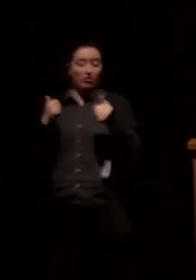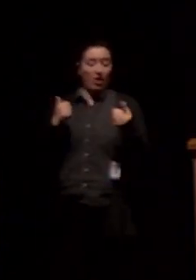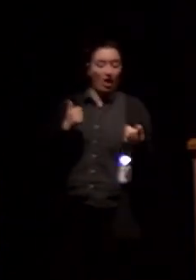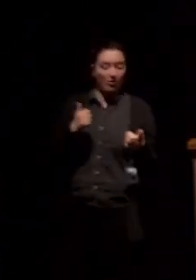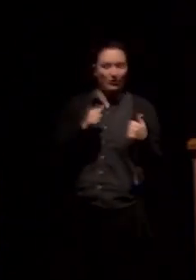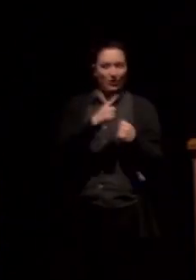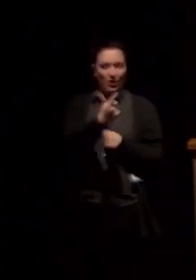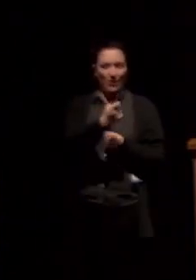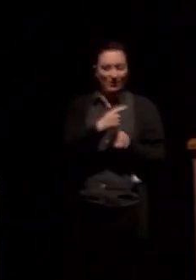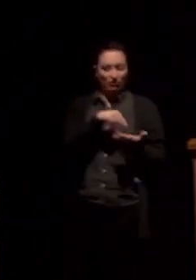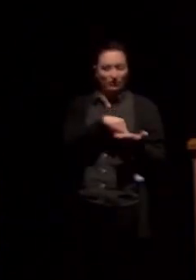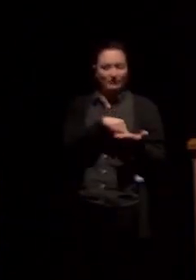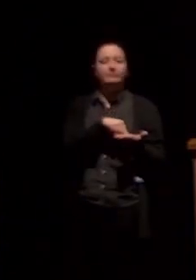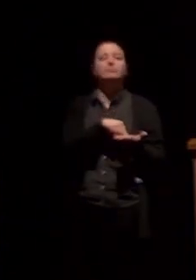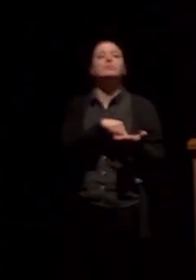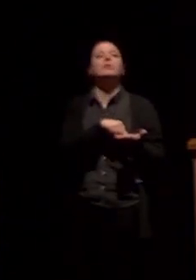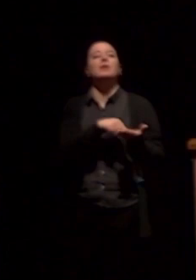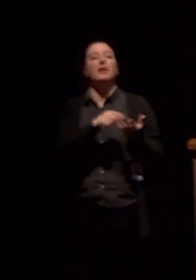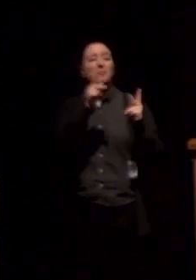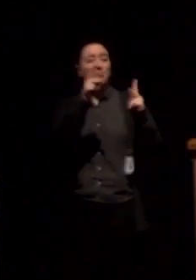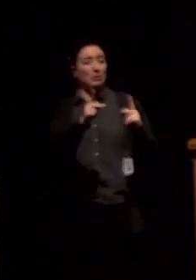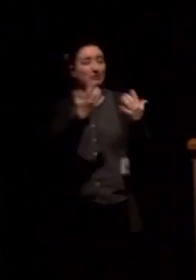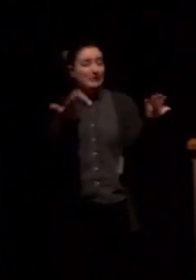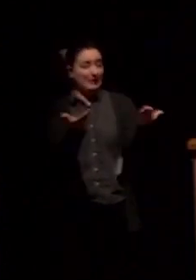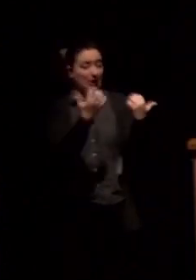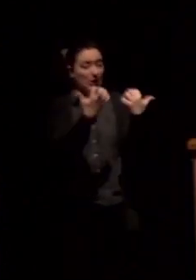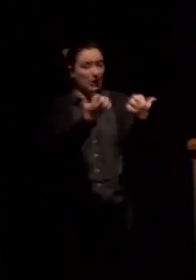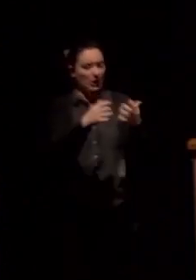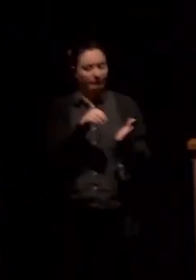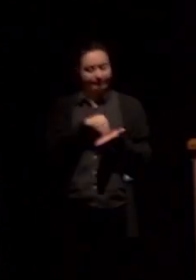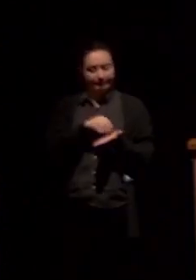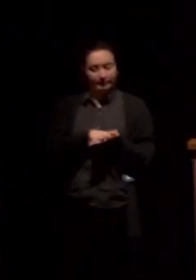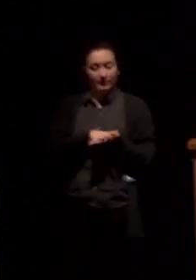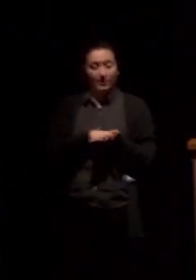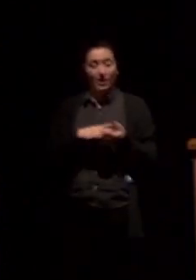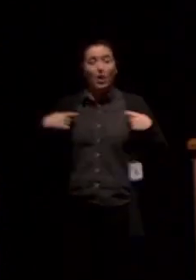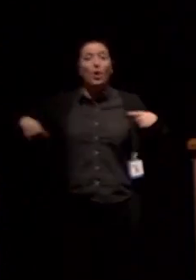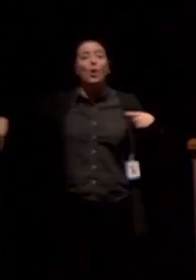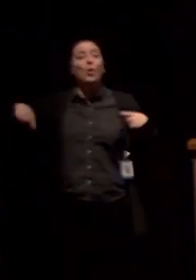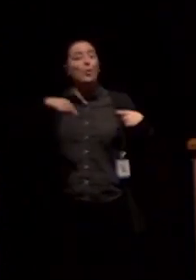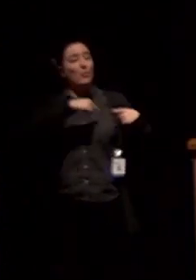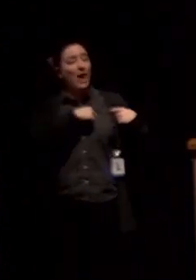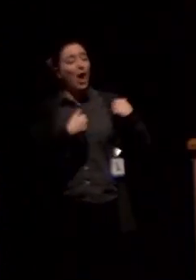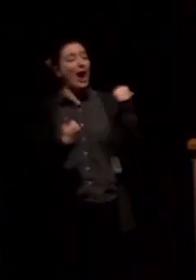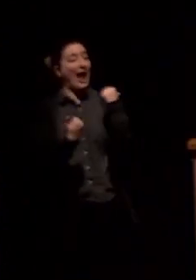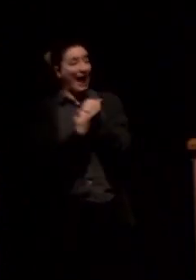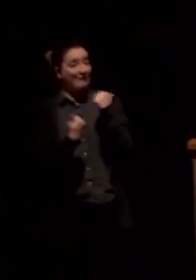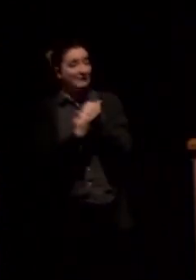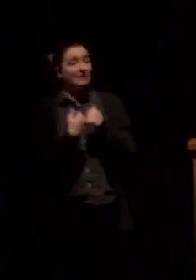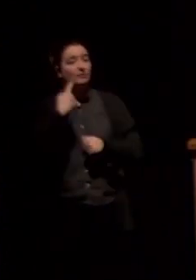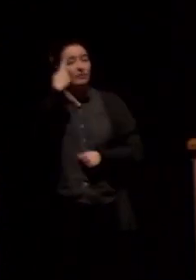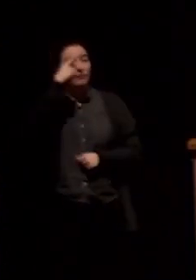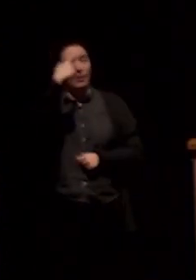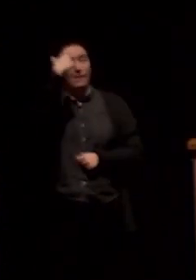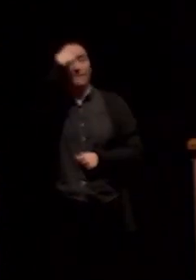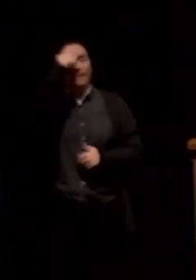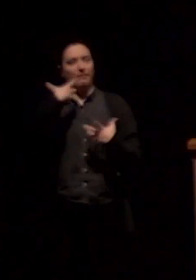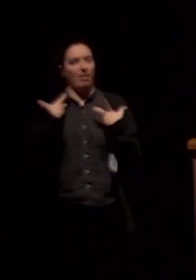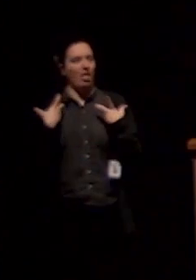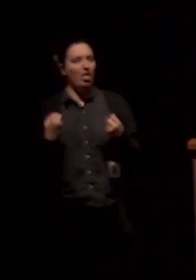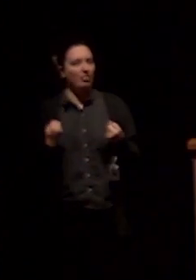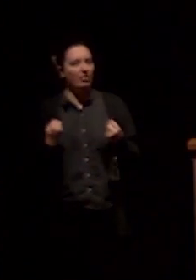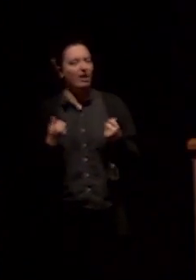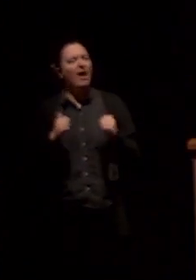is, as advocates of mental health, and especially, I'm going to broaden it to all of you, as advocates of mental health, how do you